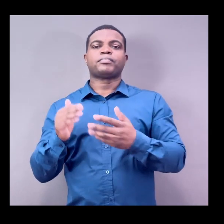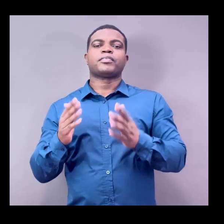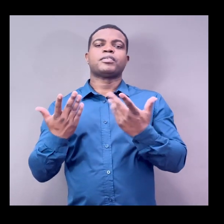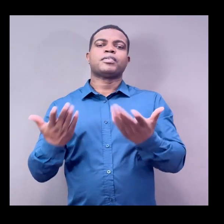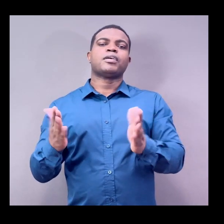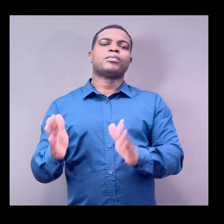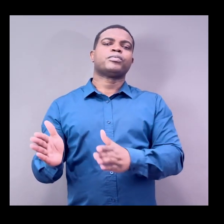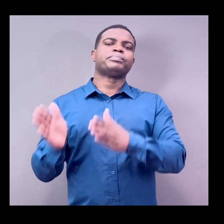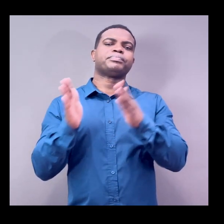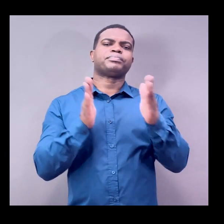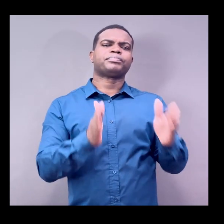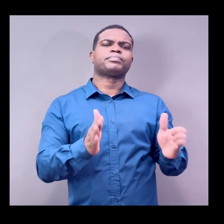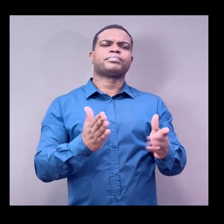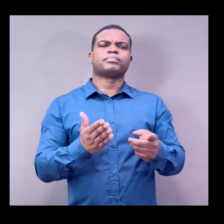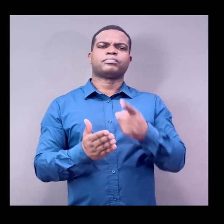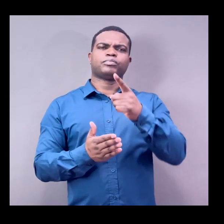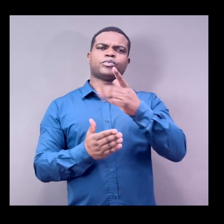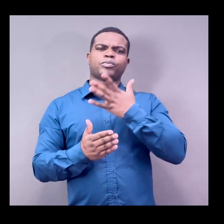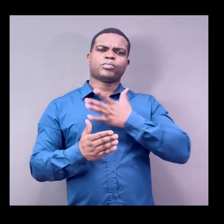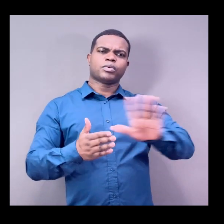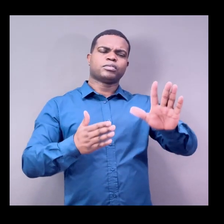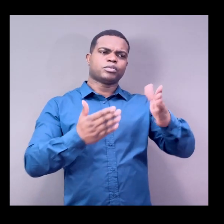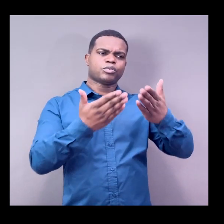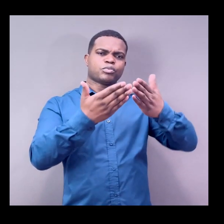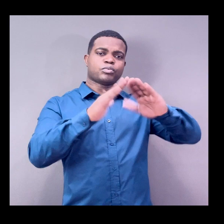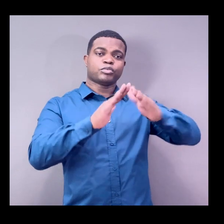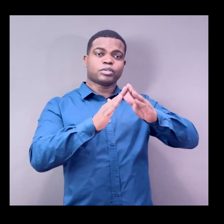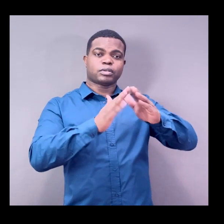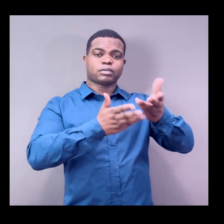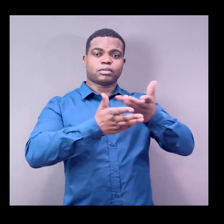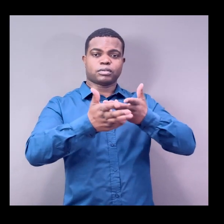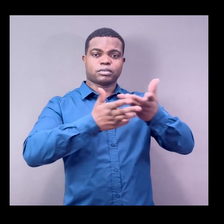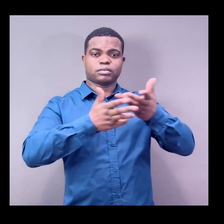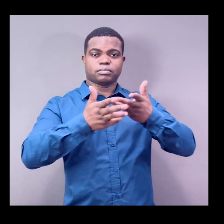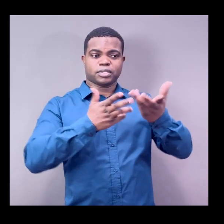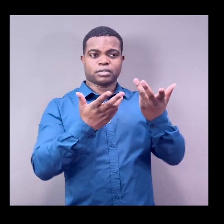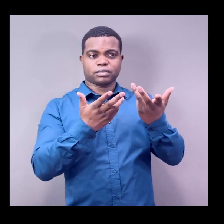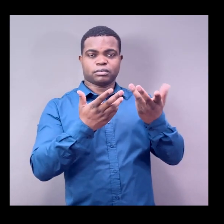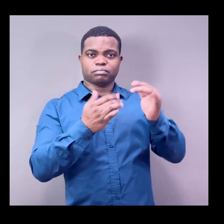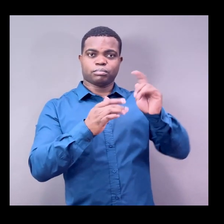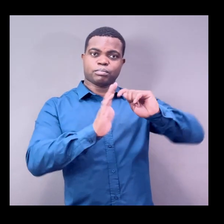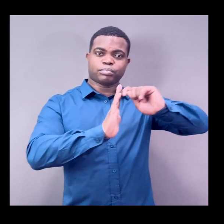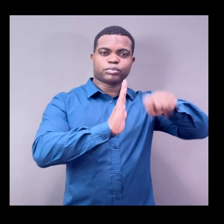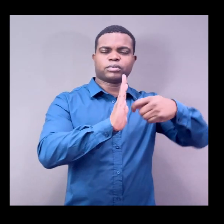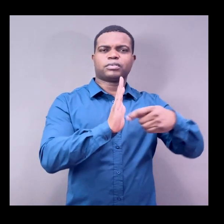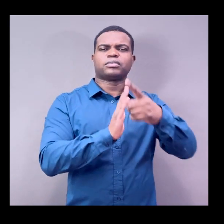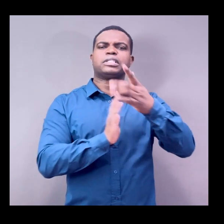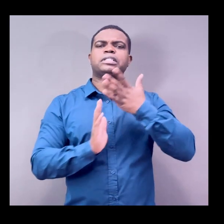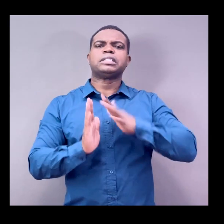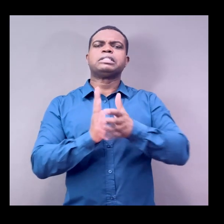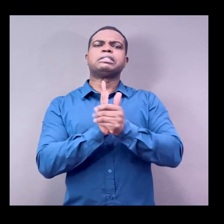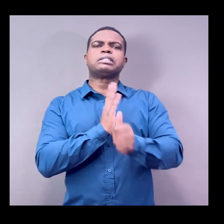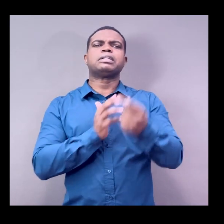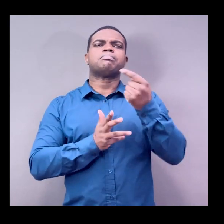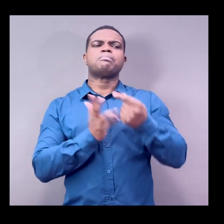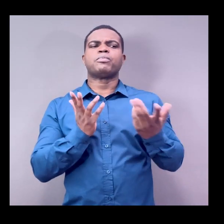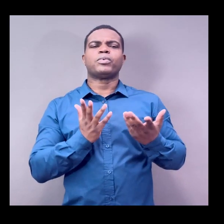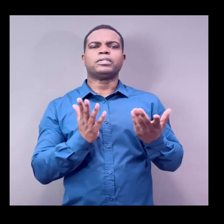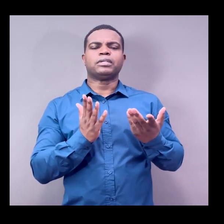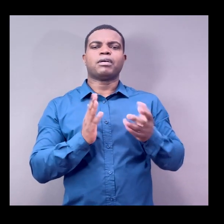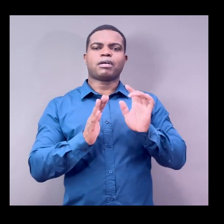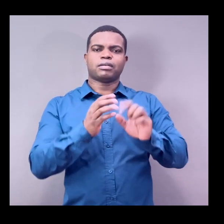preparing a budget. So let's look at the skills that you need when implementing community engagement initiatives. So you